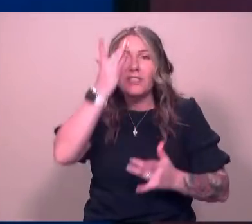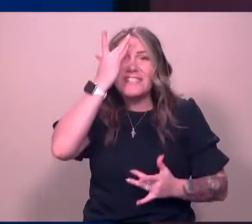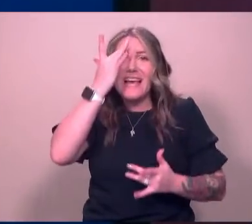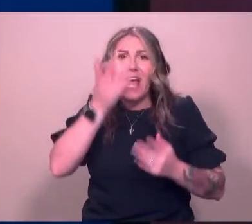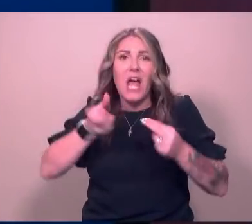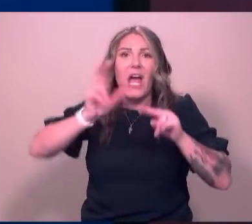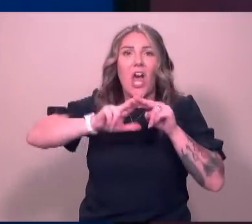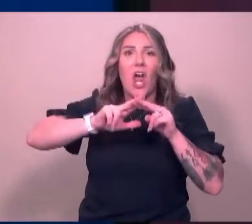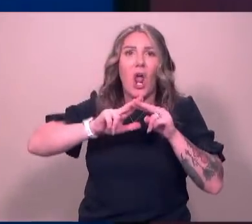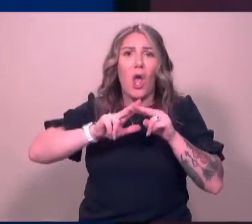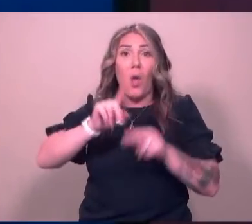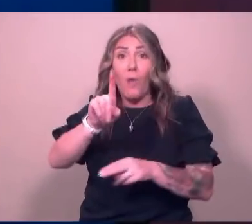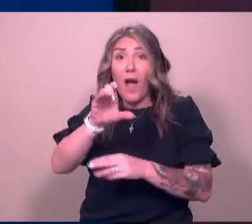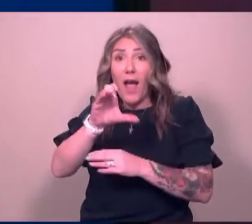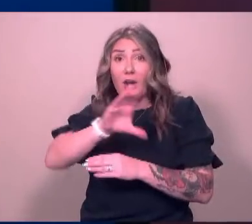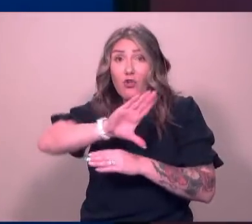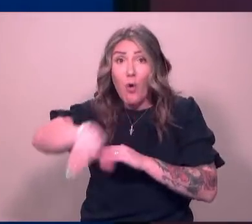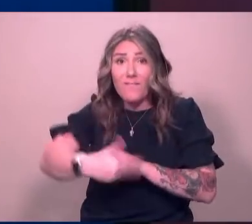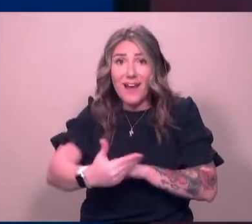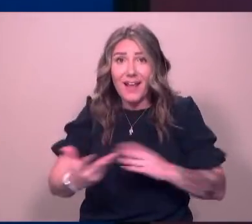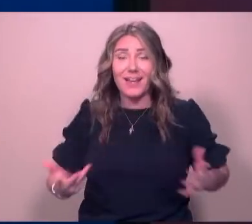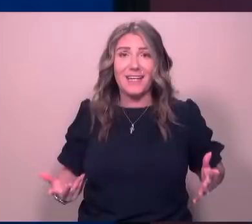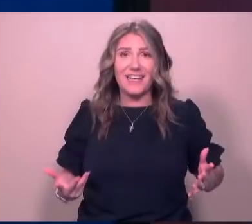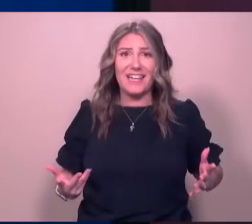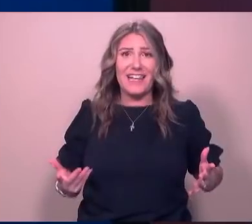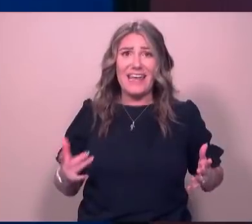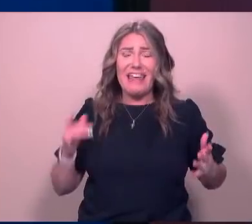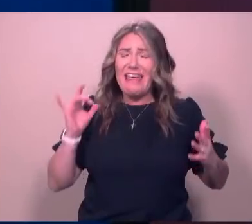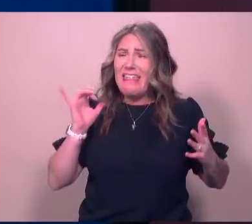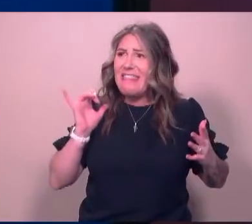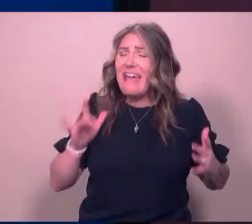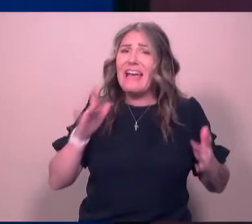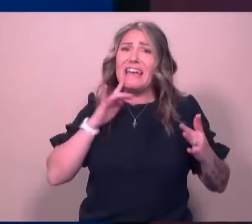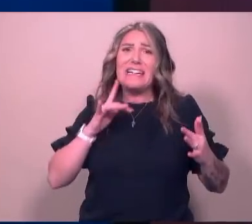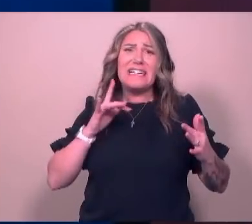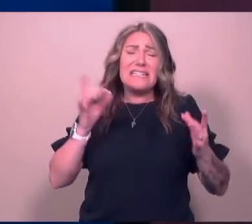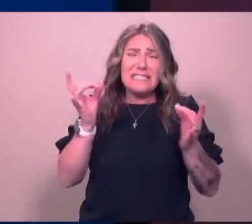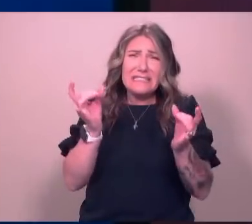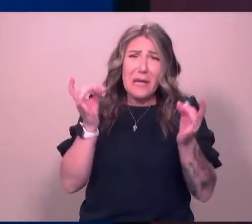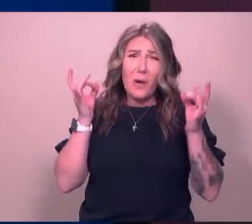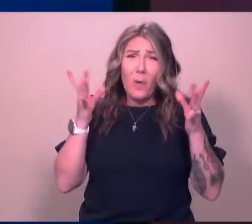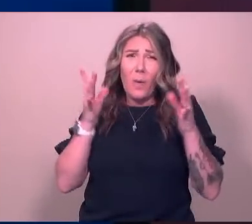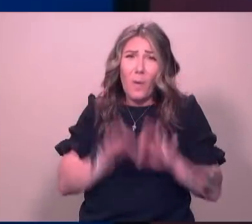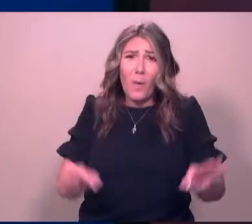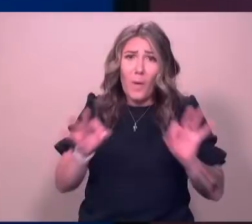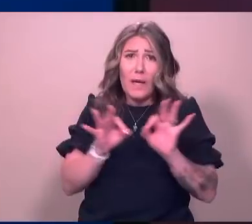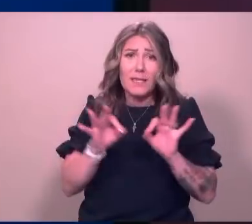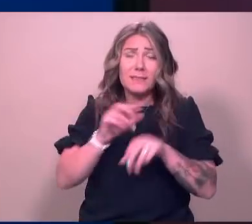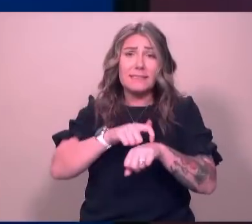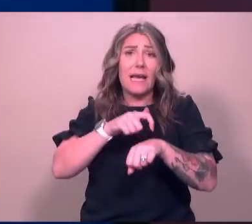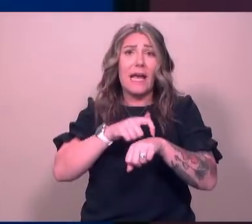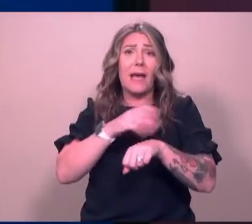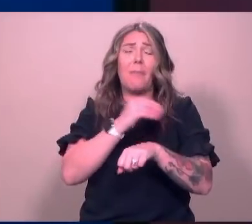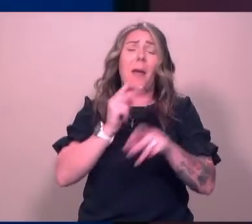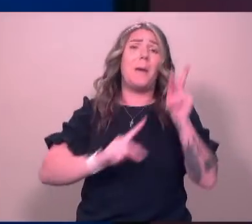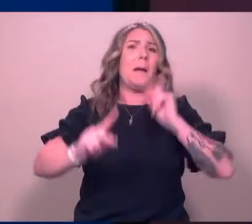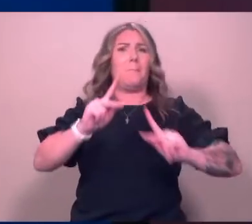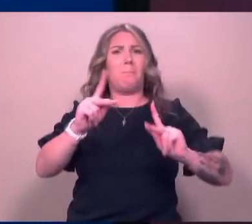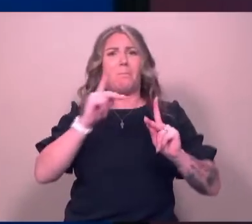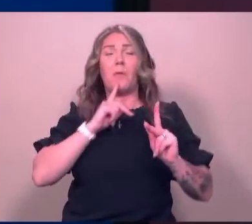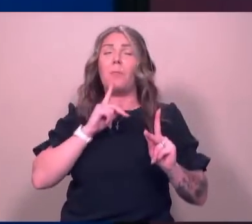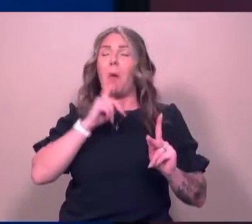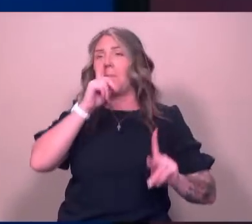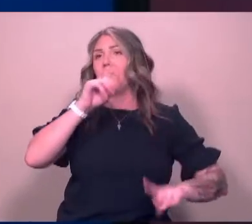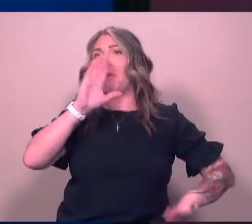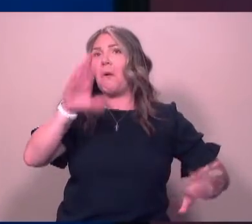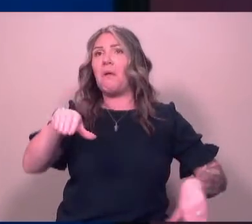100 overnight. This is a critical time. We are at a critical juncture, and if people want to just pretend like nothing's going to